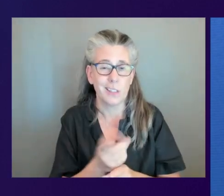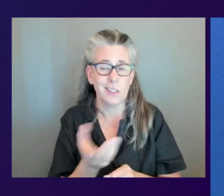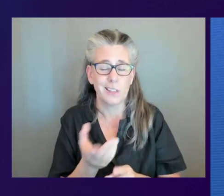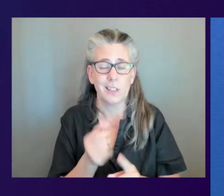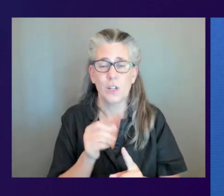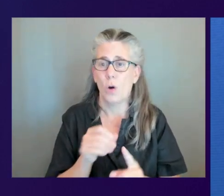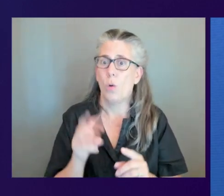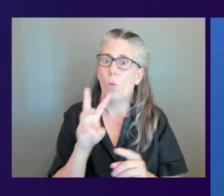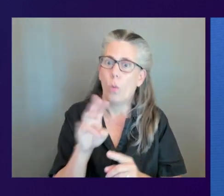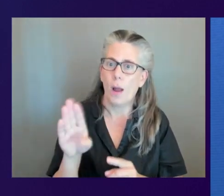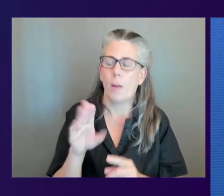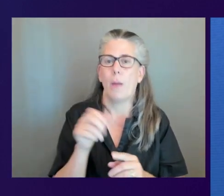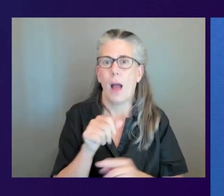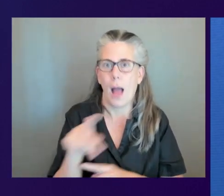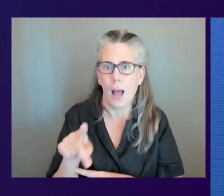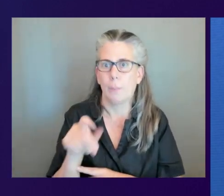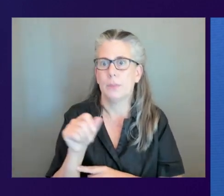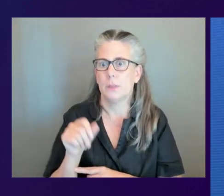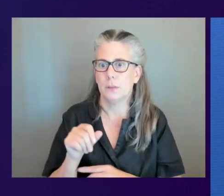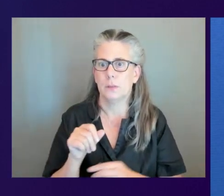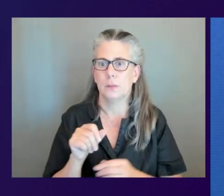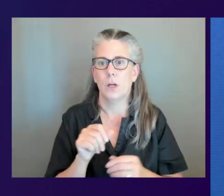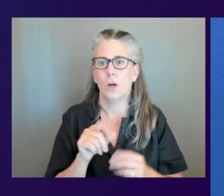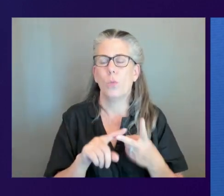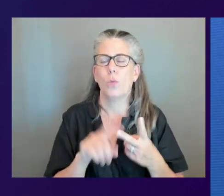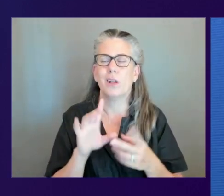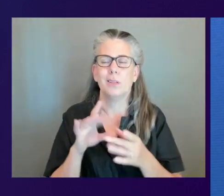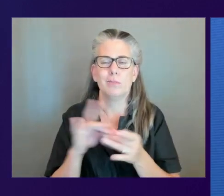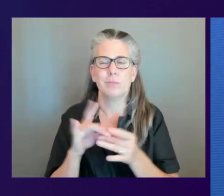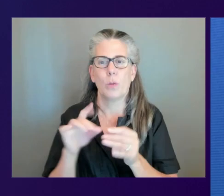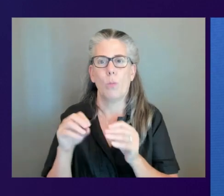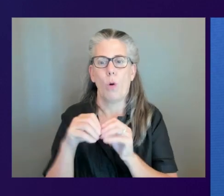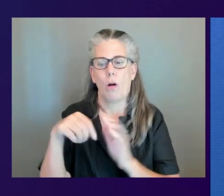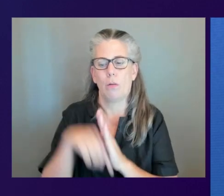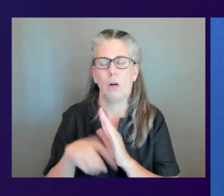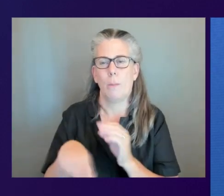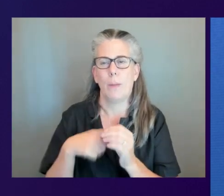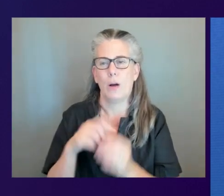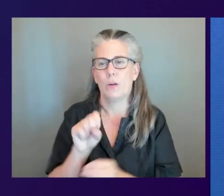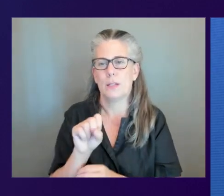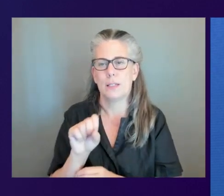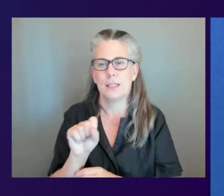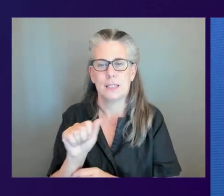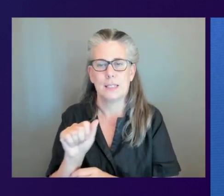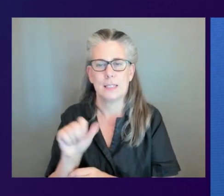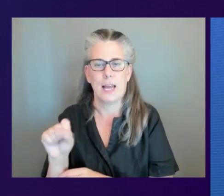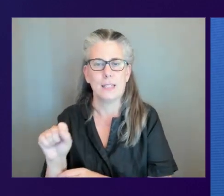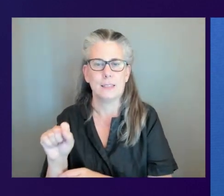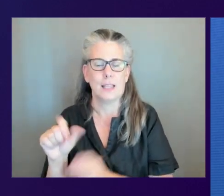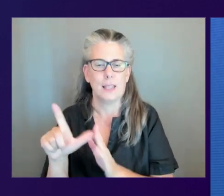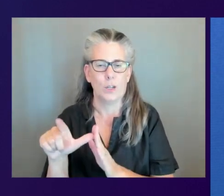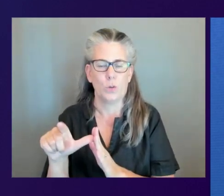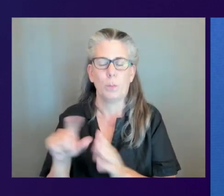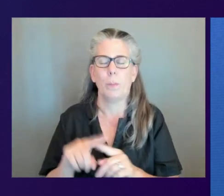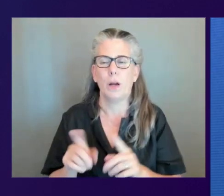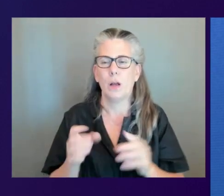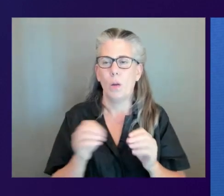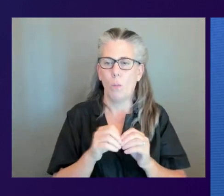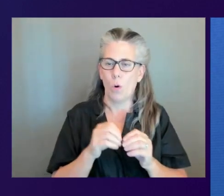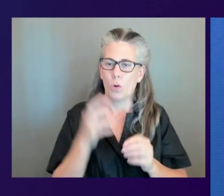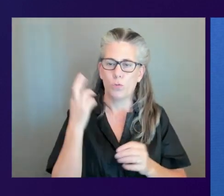applications, and we'll talk about some more stats maybe a little bit later. Okay. But there's this overriding trend of work going to the browser, and there's a lot of good reasons for that we can